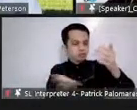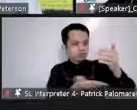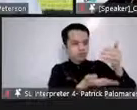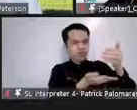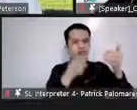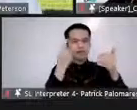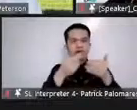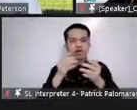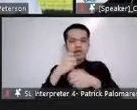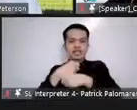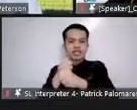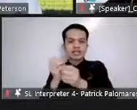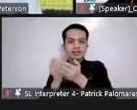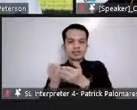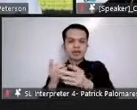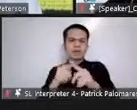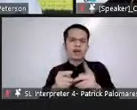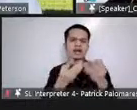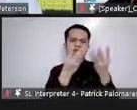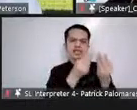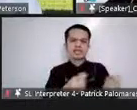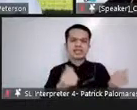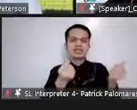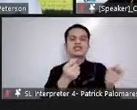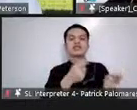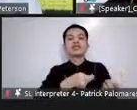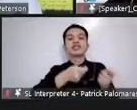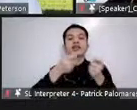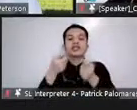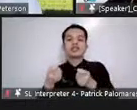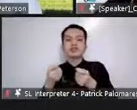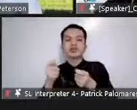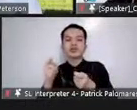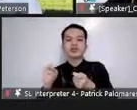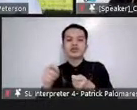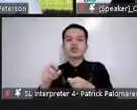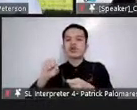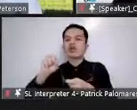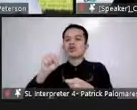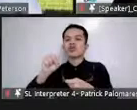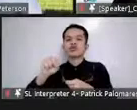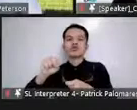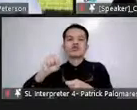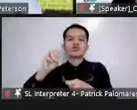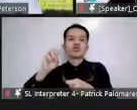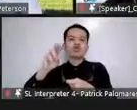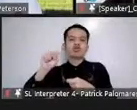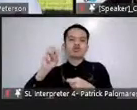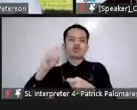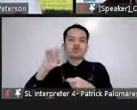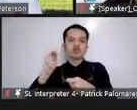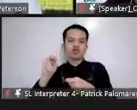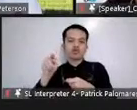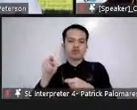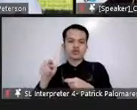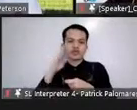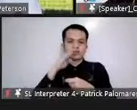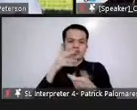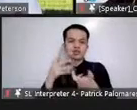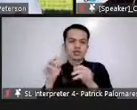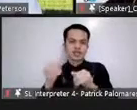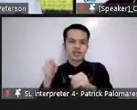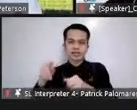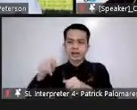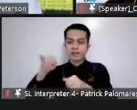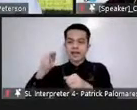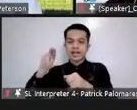it was gone, the forest was gone, they transferred back to Sorsogon, where they had a lot of shipyards. And I think Panay was also